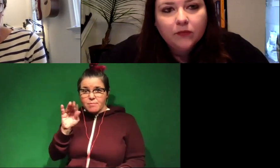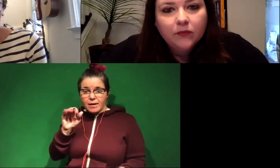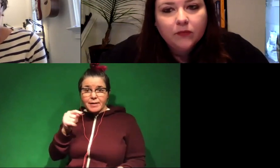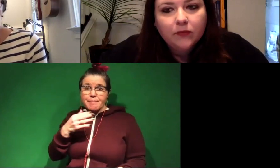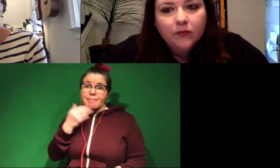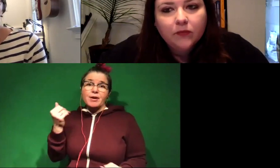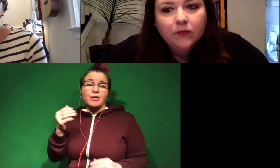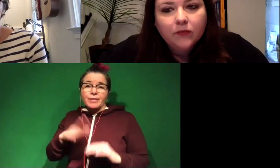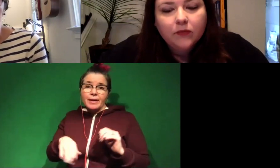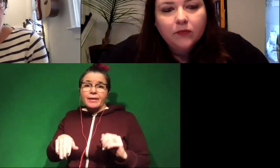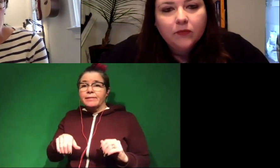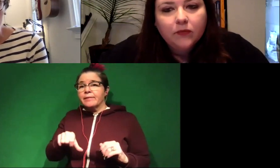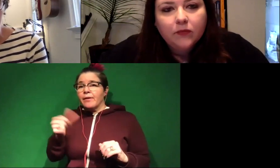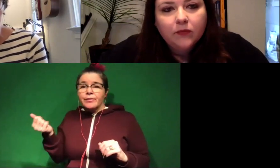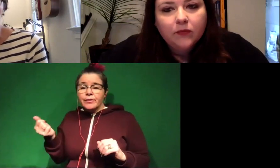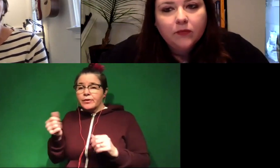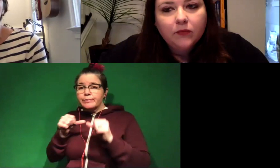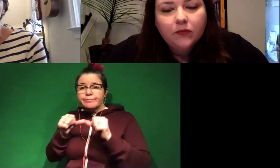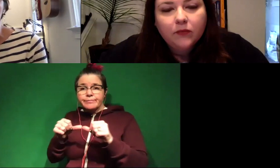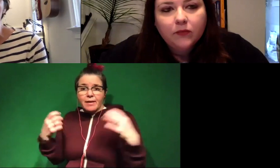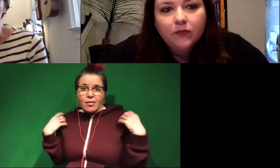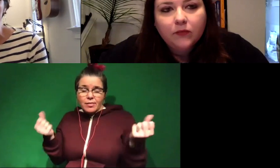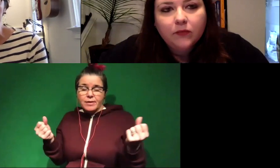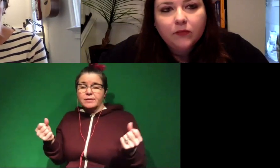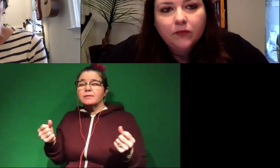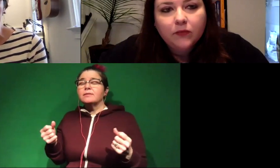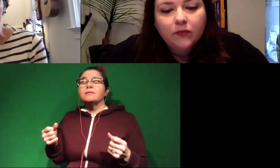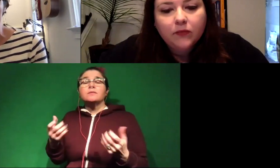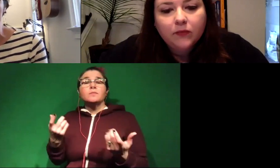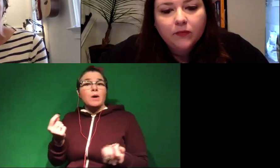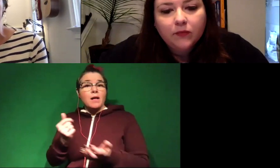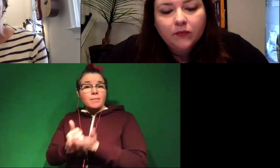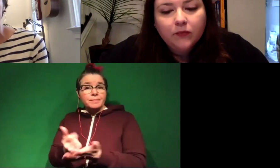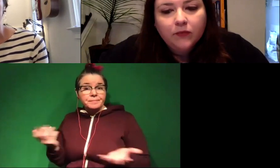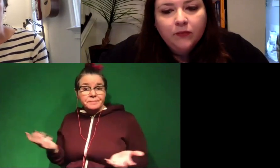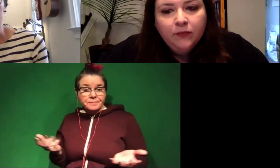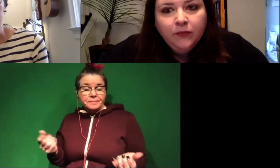than any other in keeping you healthy. The things that do seem to help are